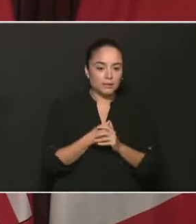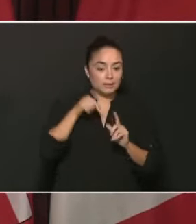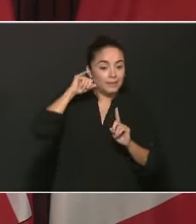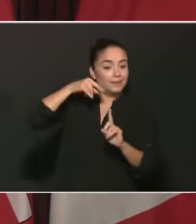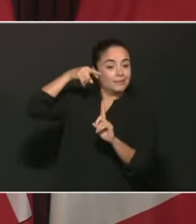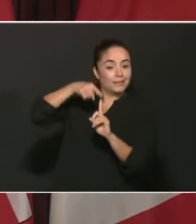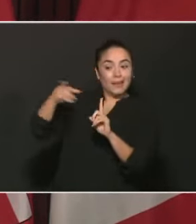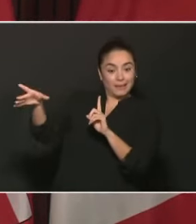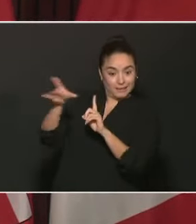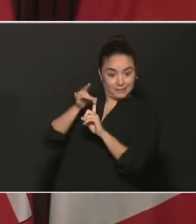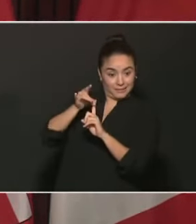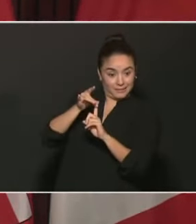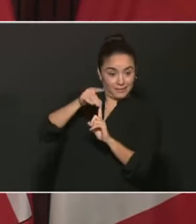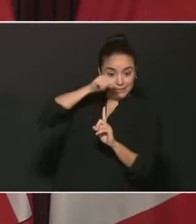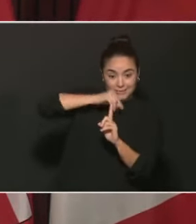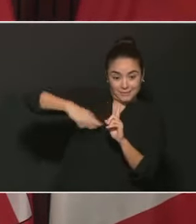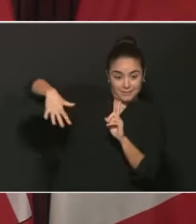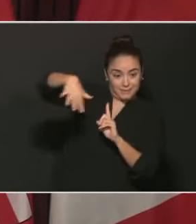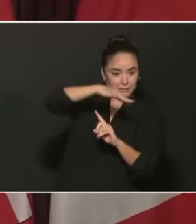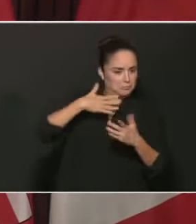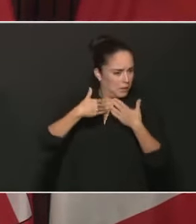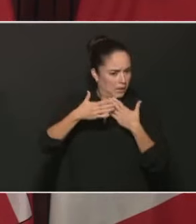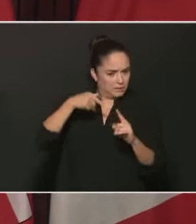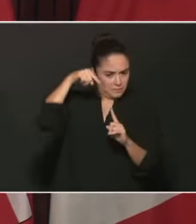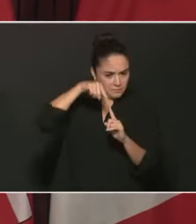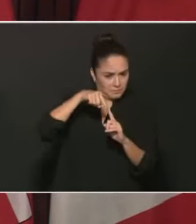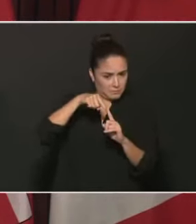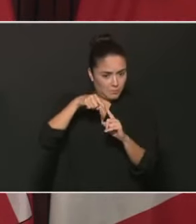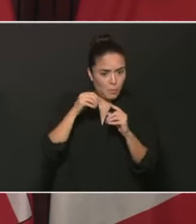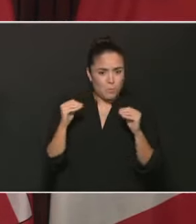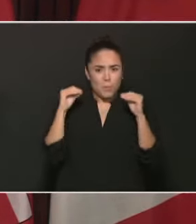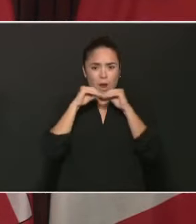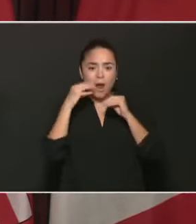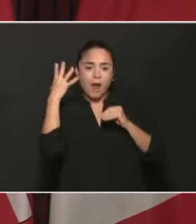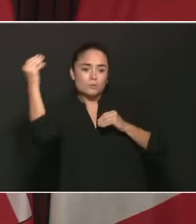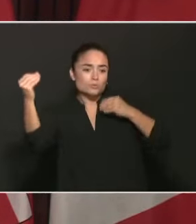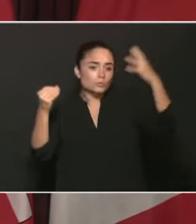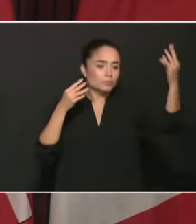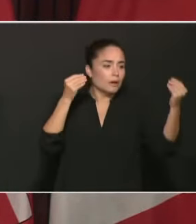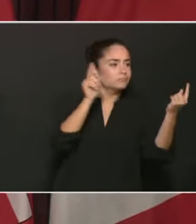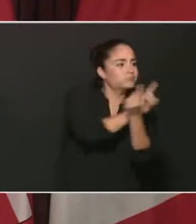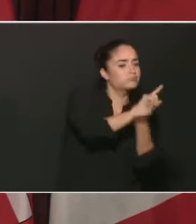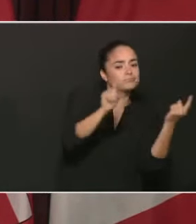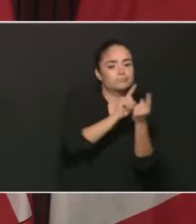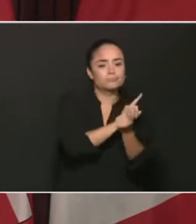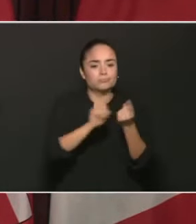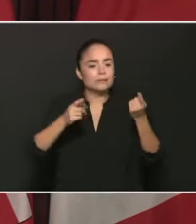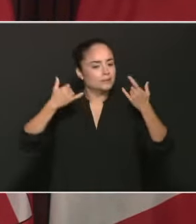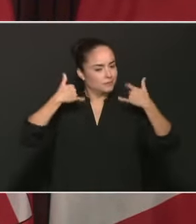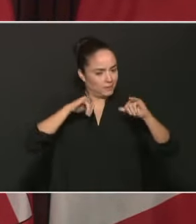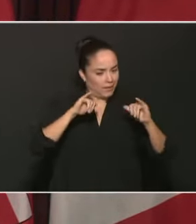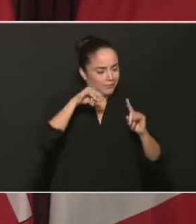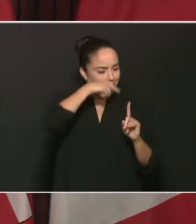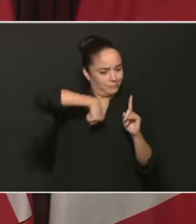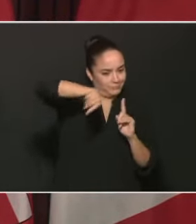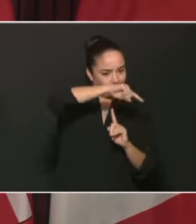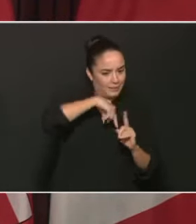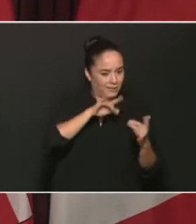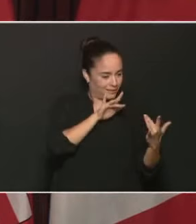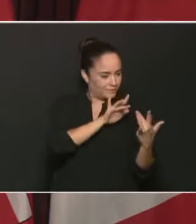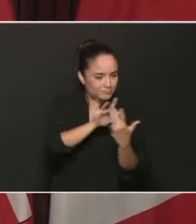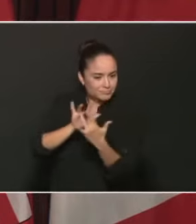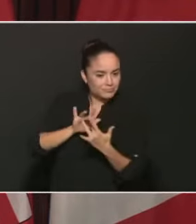contacts these days, is still working well to limit the spread of infection. So that process